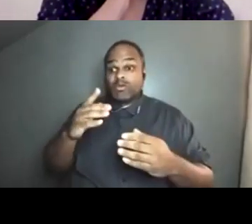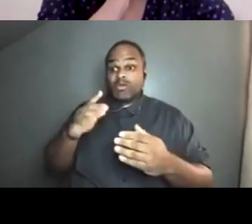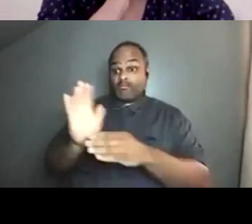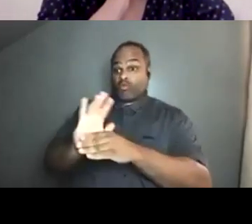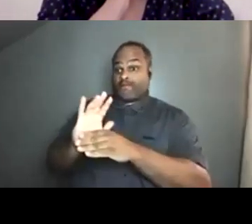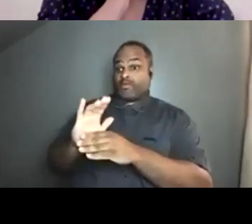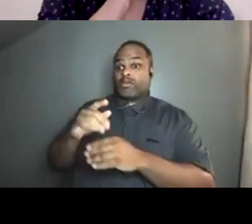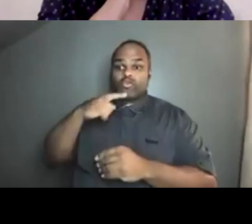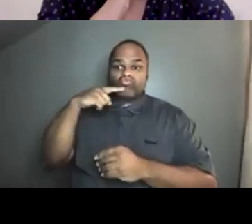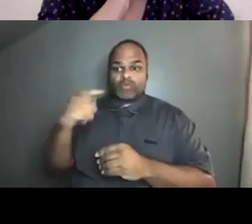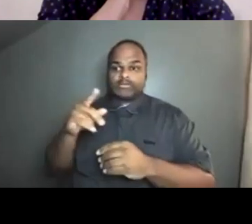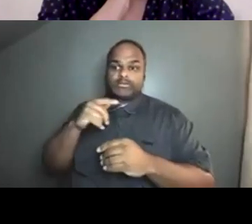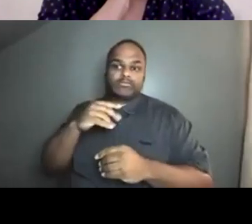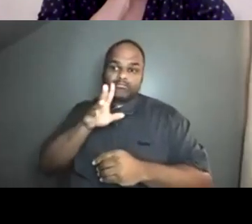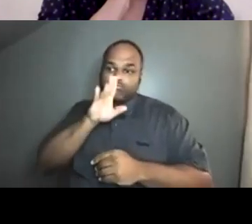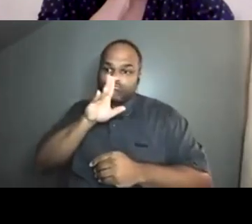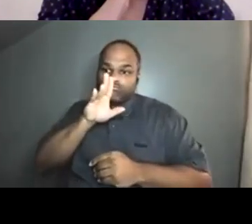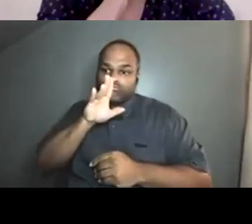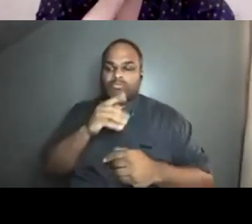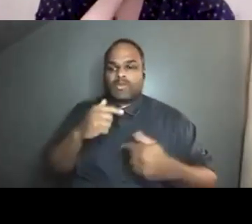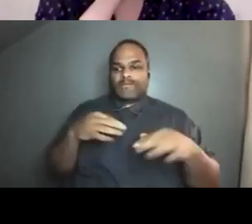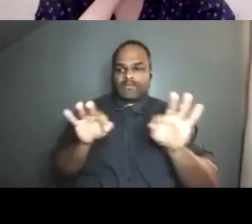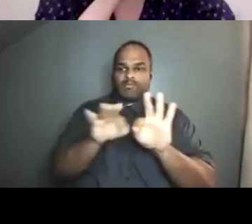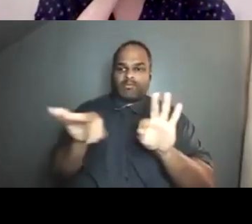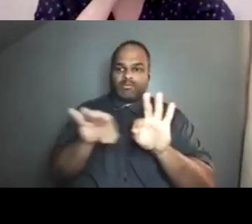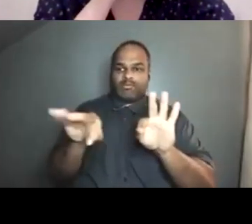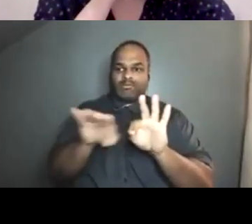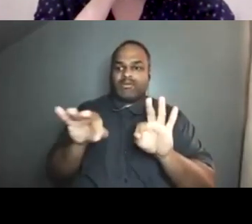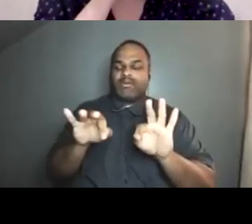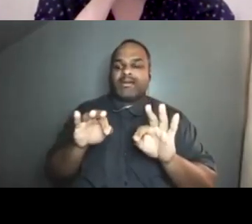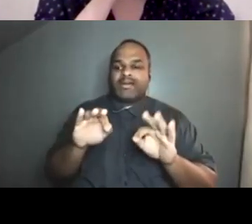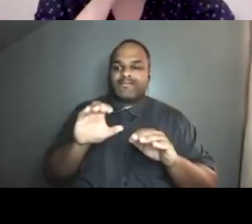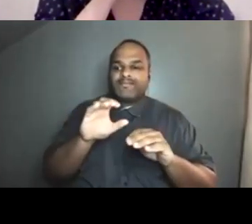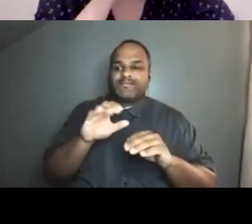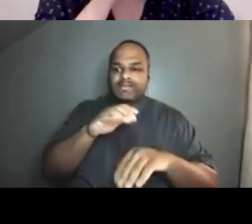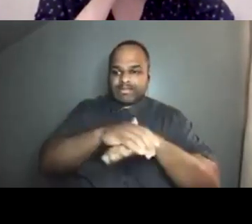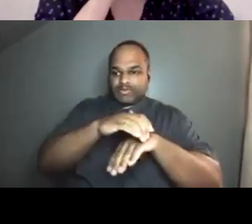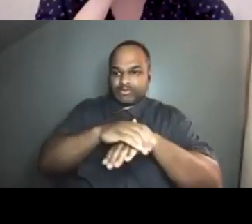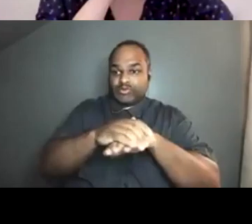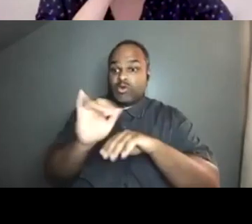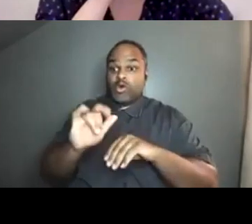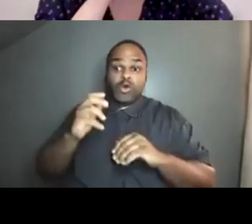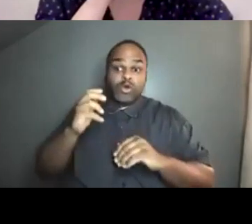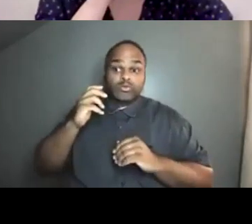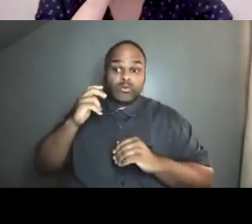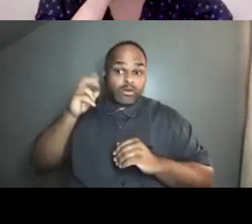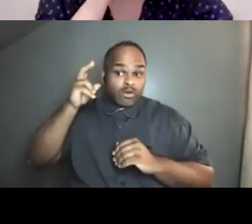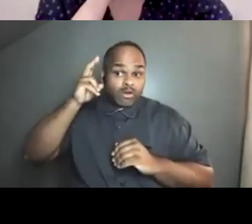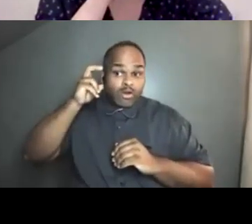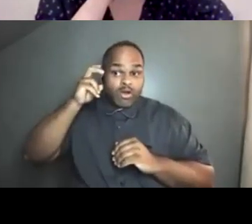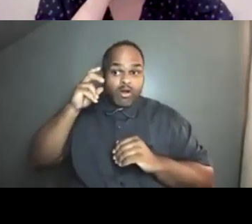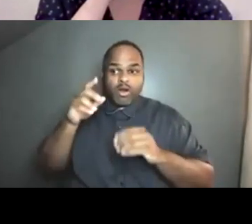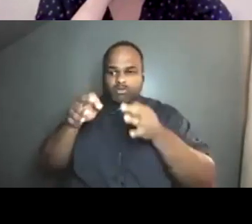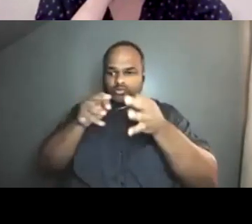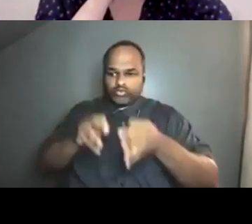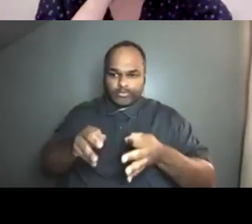English subtitles, and we do plan to have audio description of the film in English for those who would find that helpful.